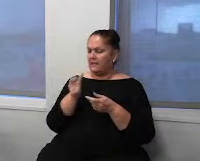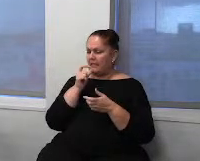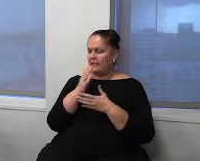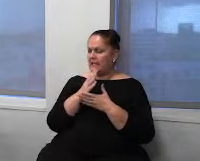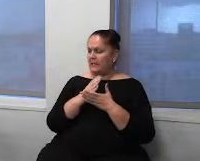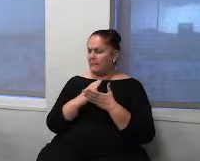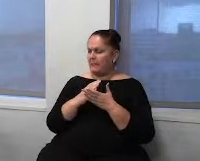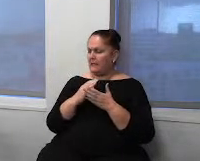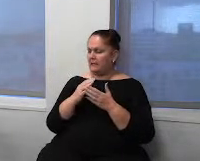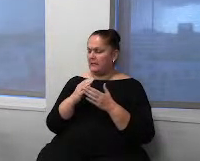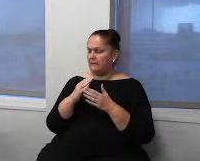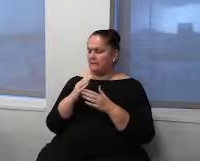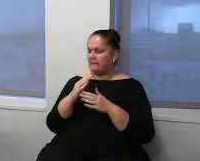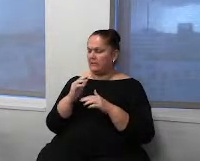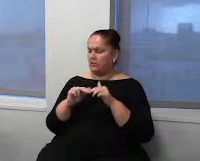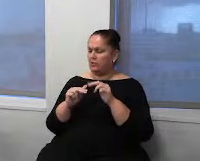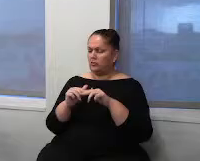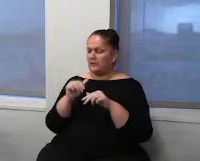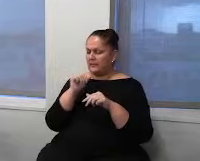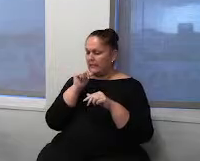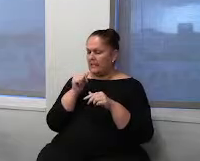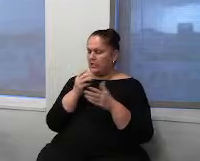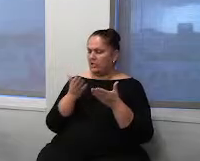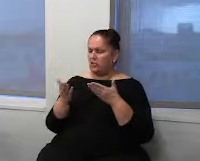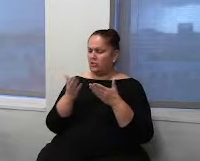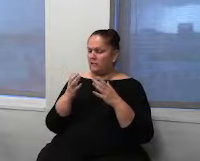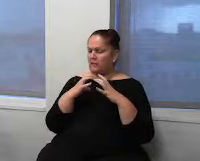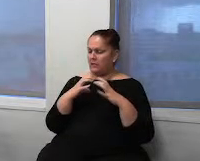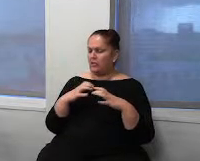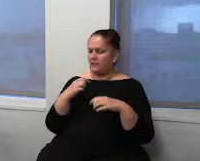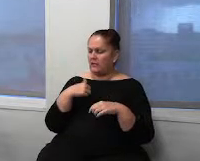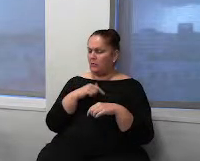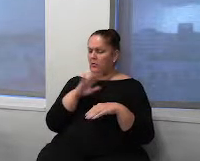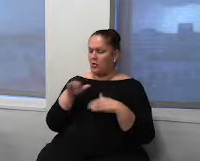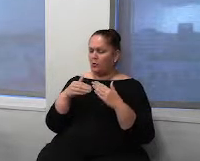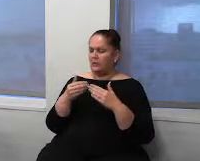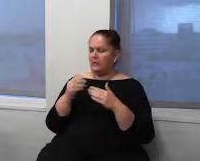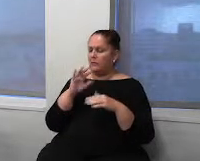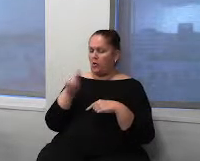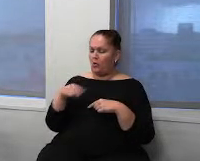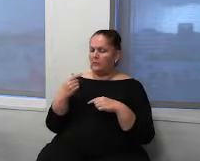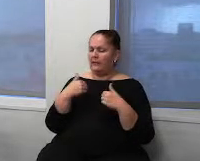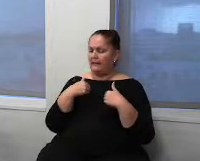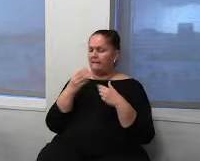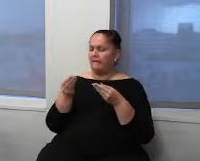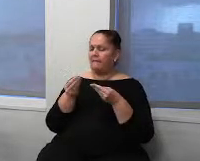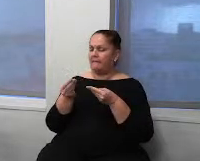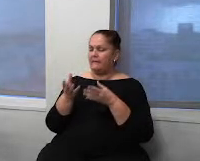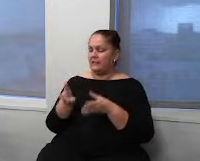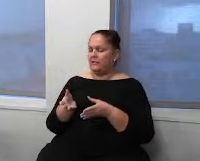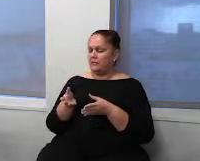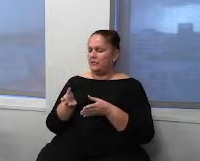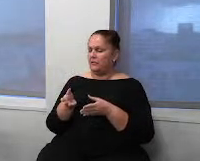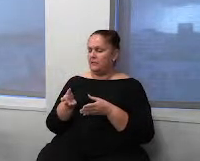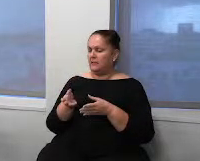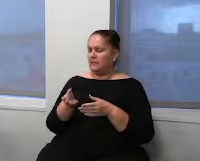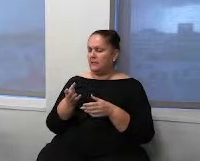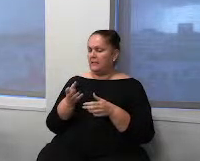in a partial set of construction that are not serving customers. We only have feeders